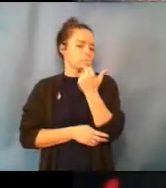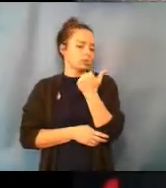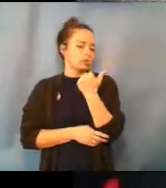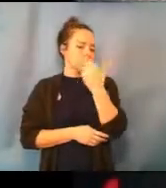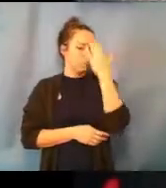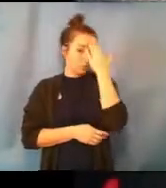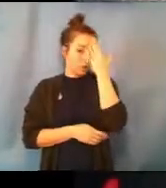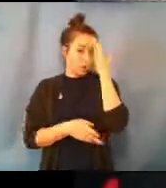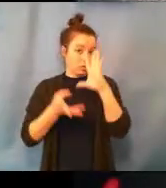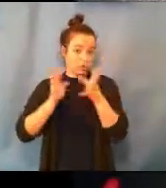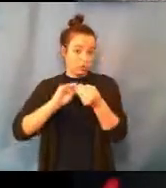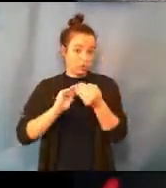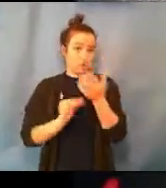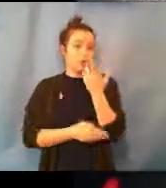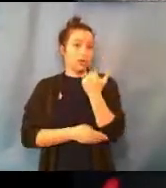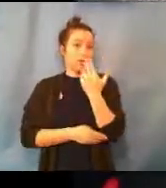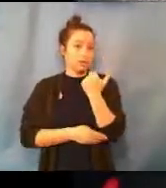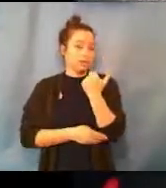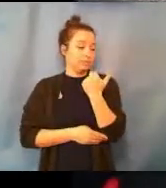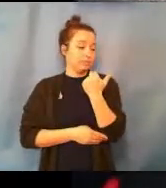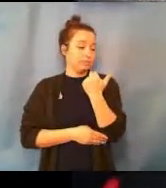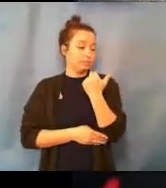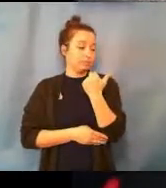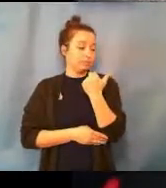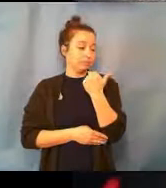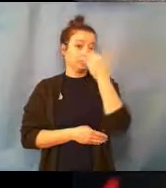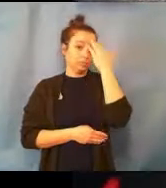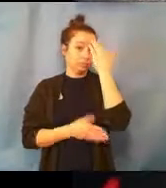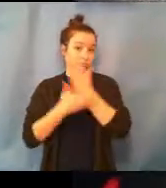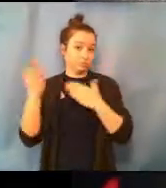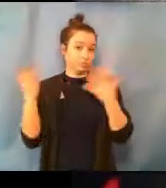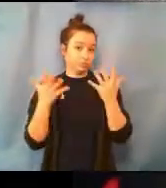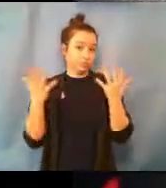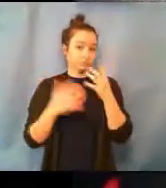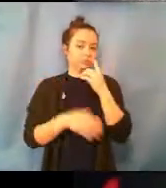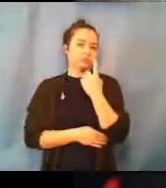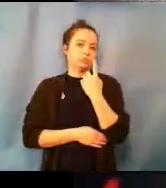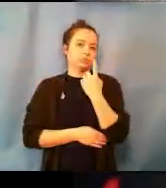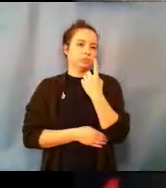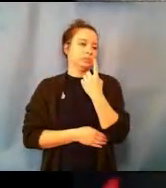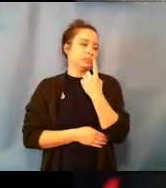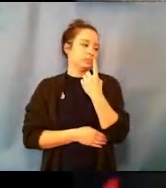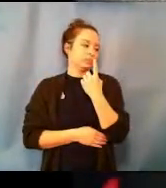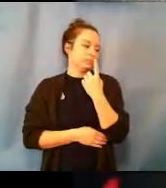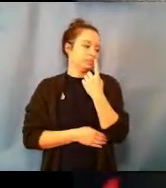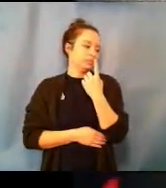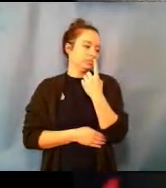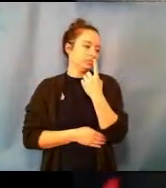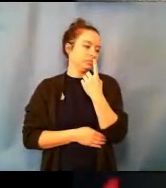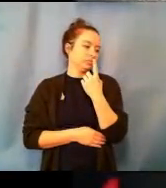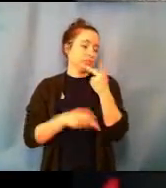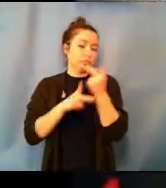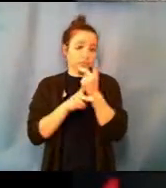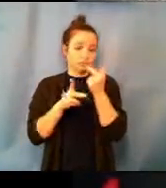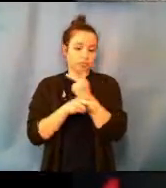know 13 is our whole, or our answer, and the part we know is 1. Okay, so we